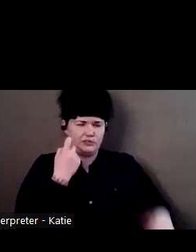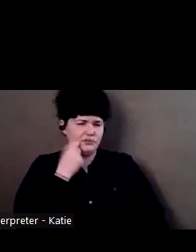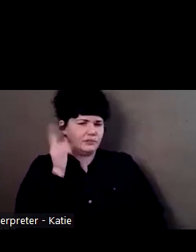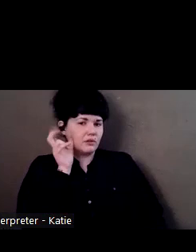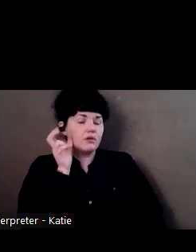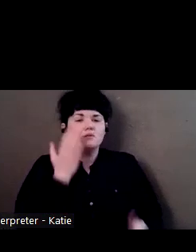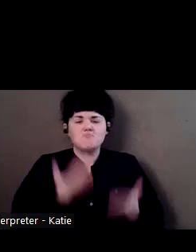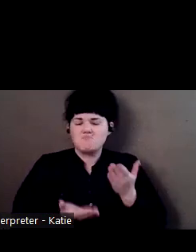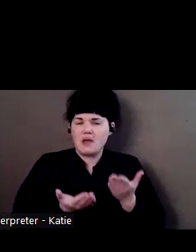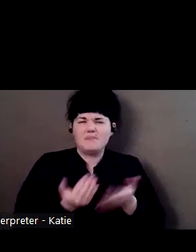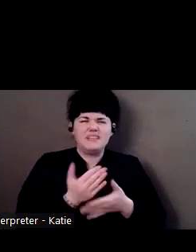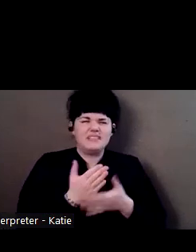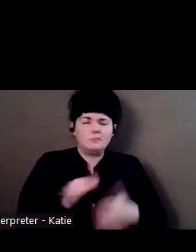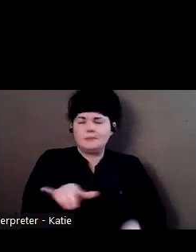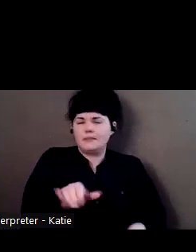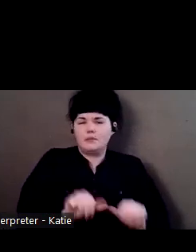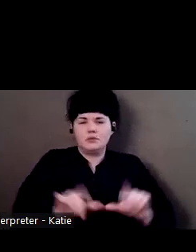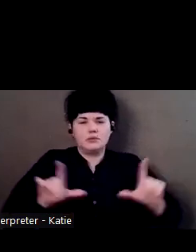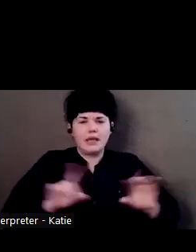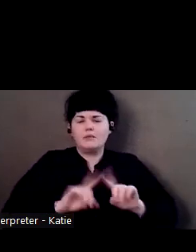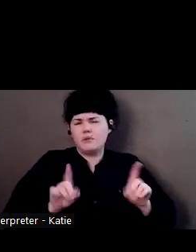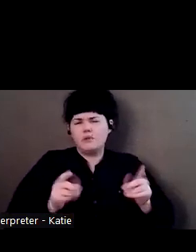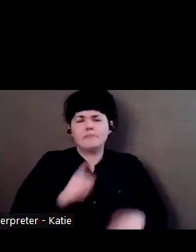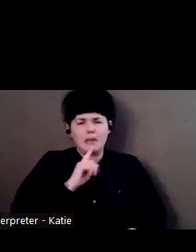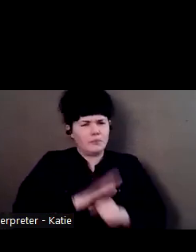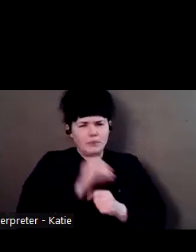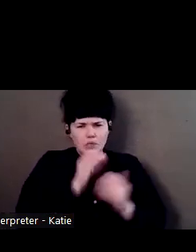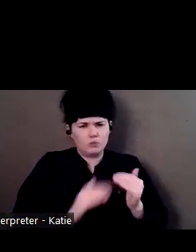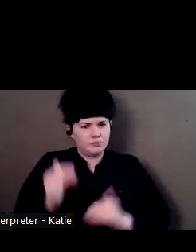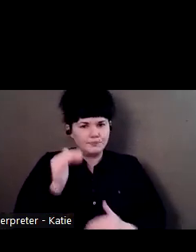promise after that, there won't be too much duplication after that.